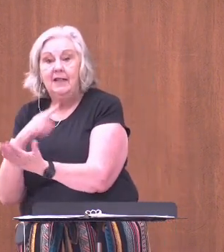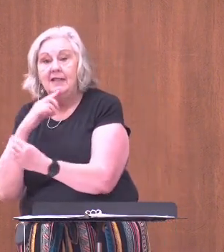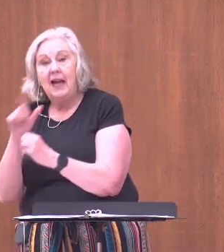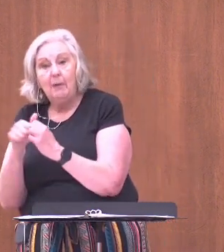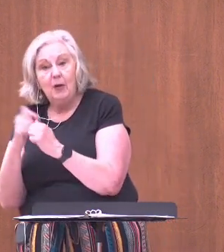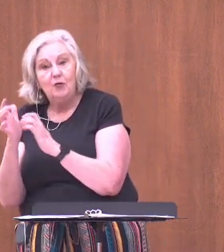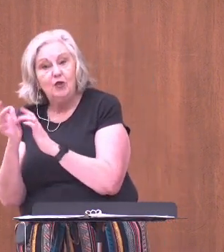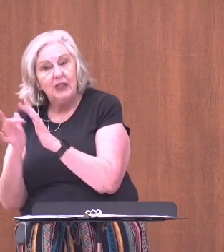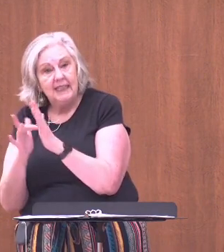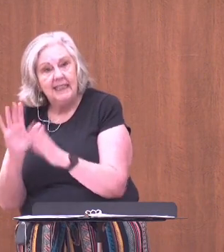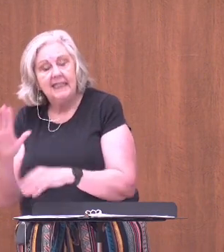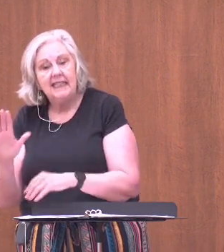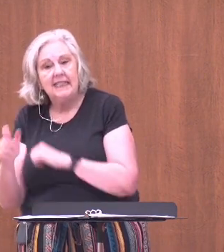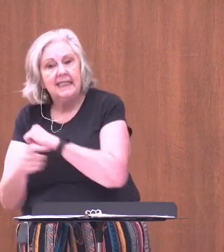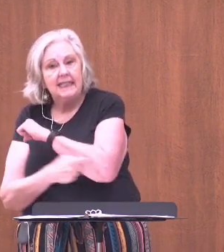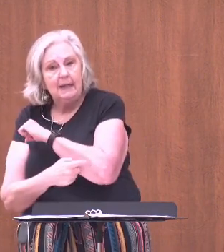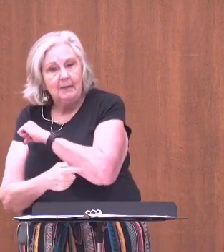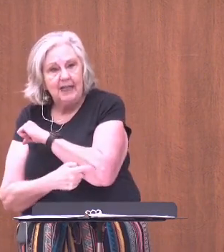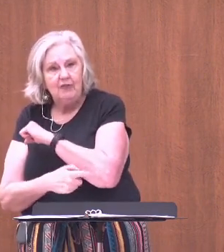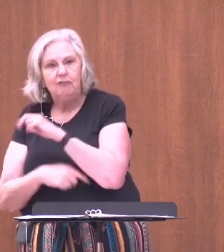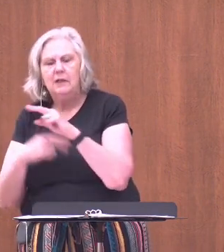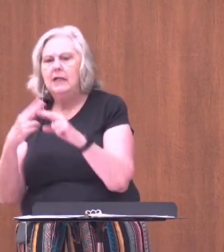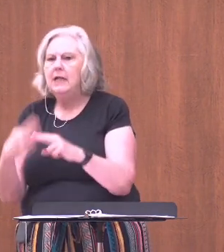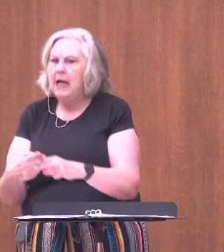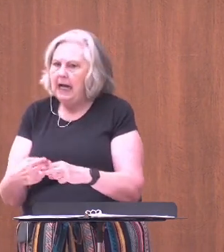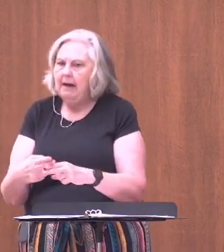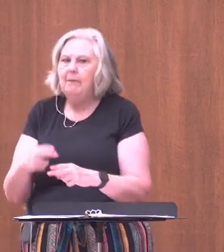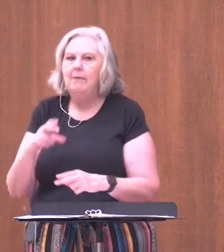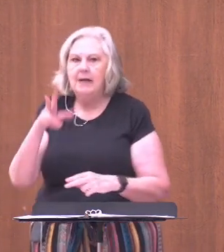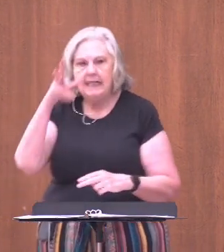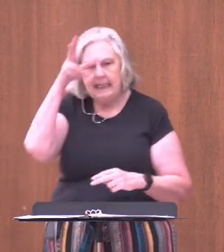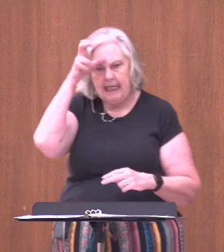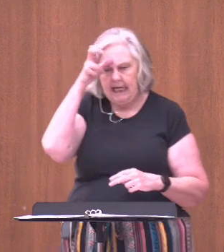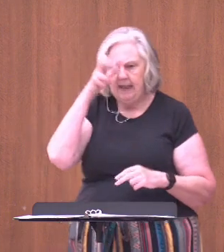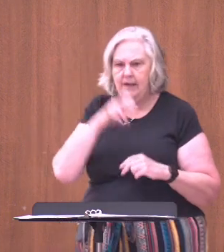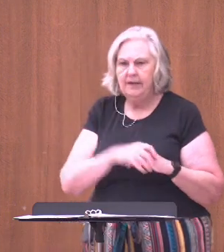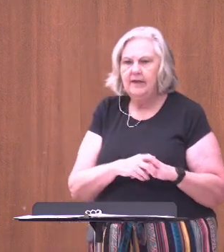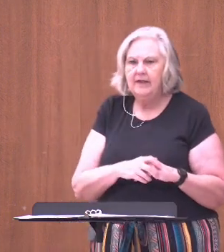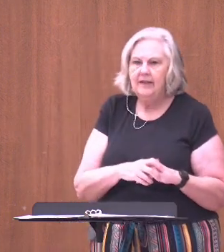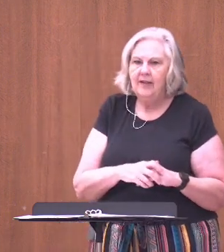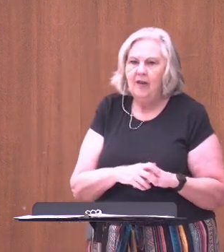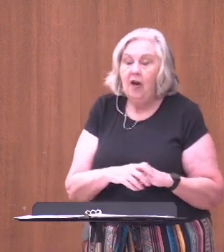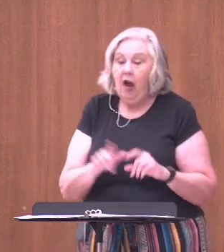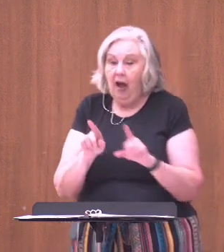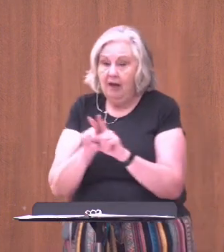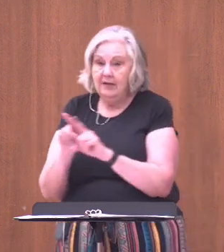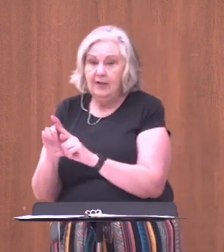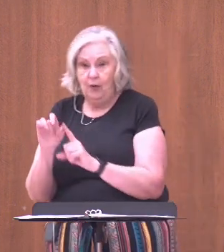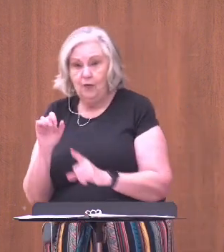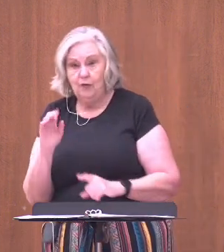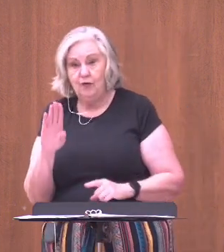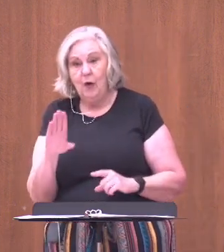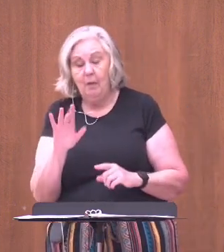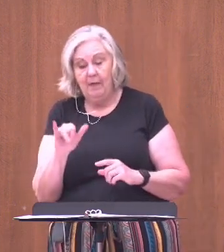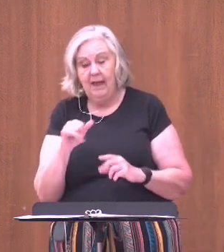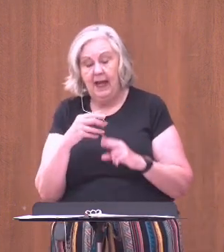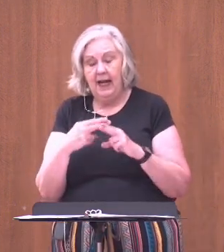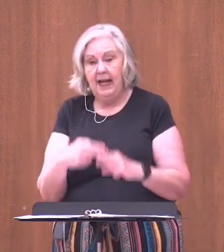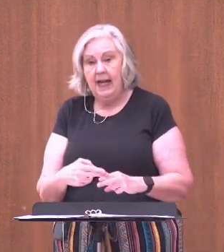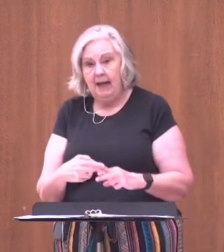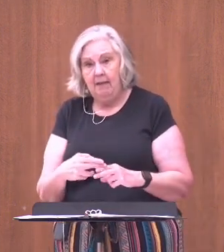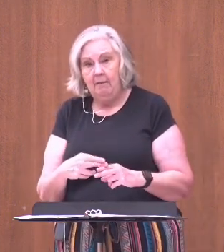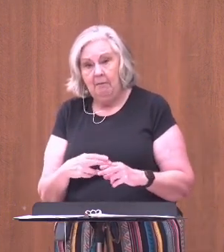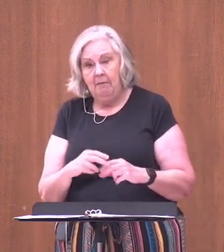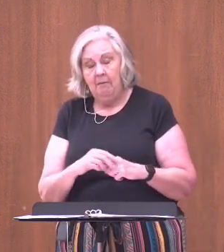in the wilderness, we name Satan. Job also lifts up that name and the power that Satan